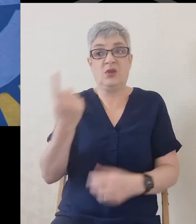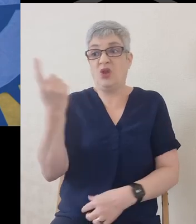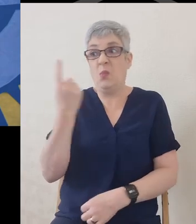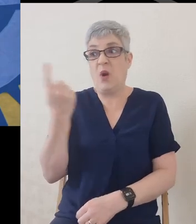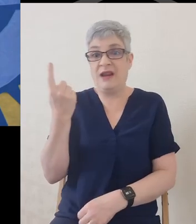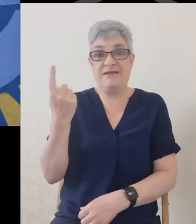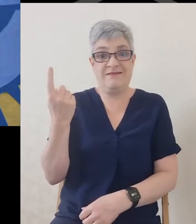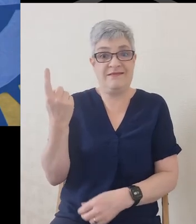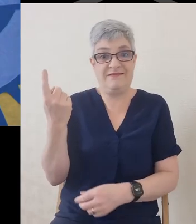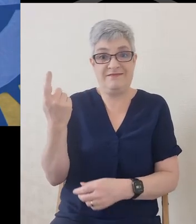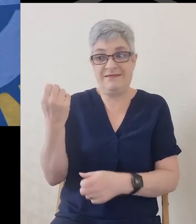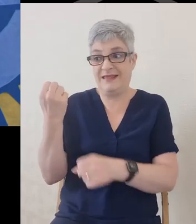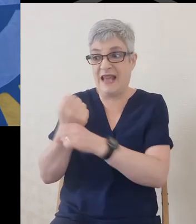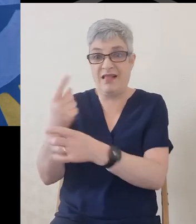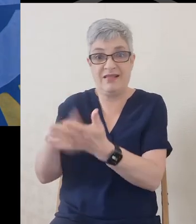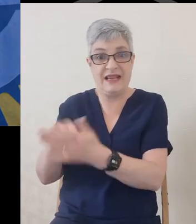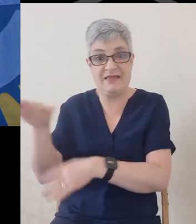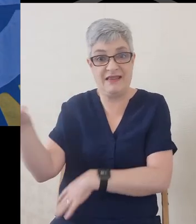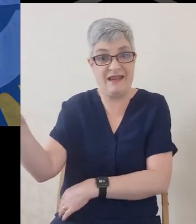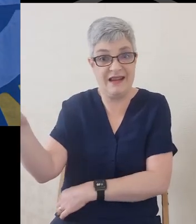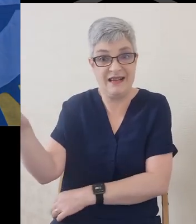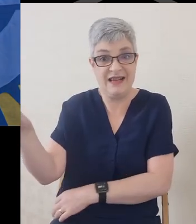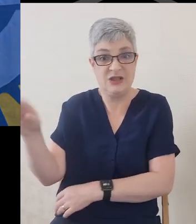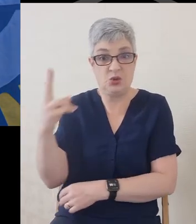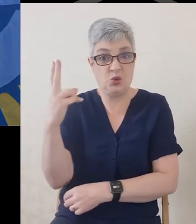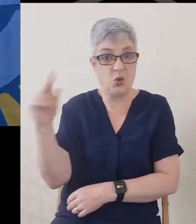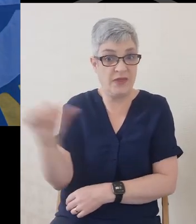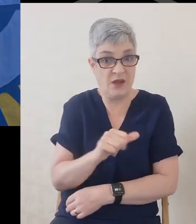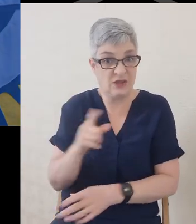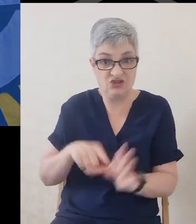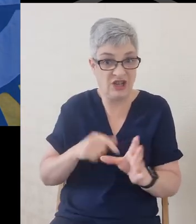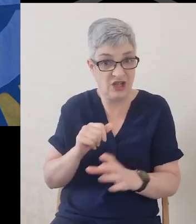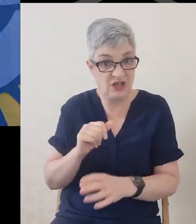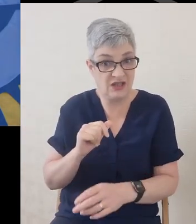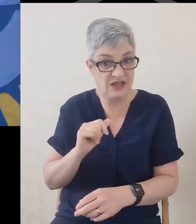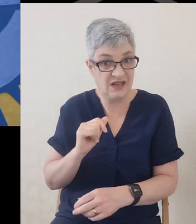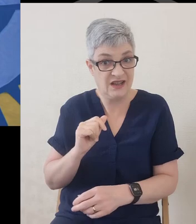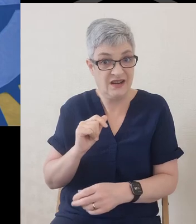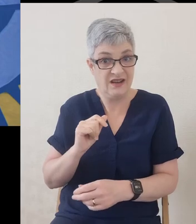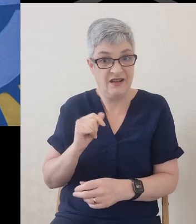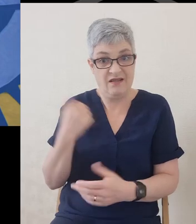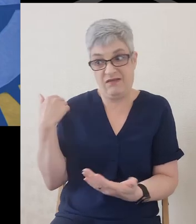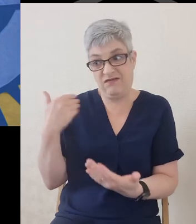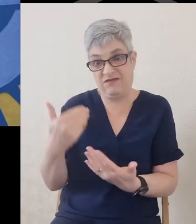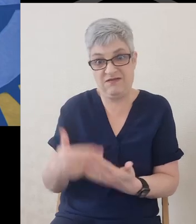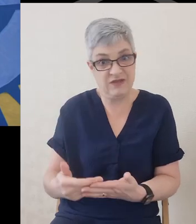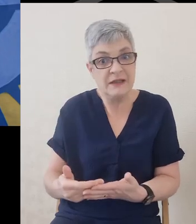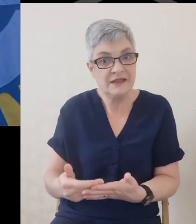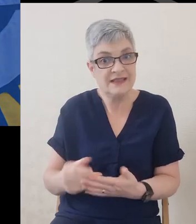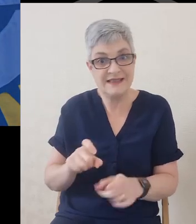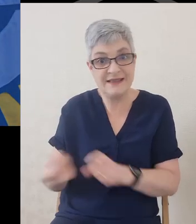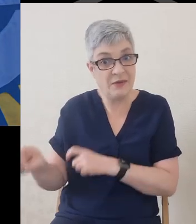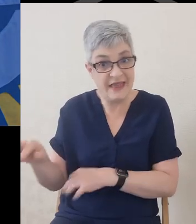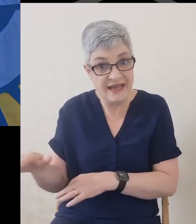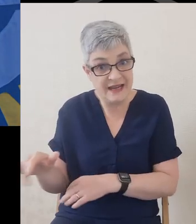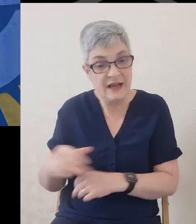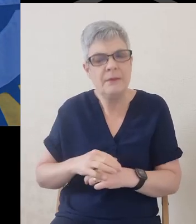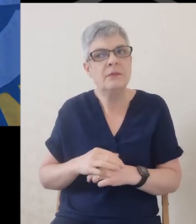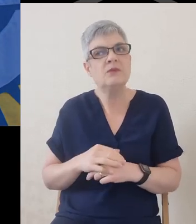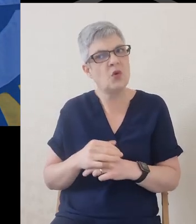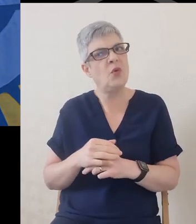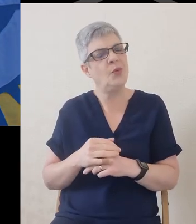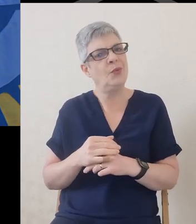East today, going around Galilee, who's 2,000 years old. What happened next after he had risen from the dead?